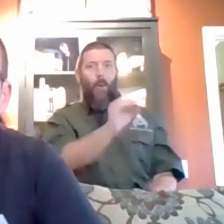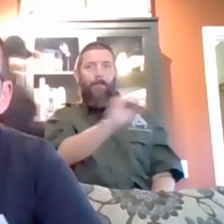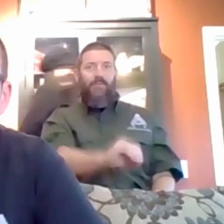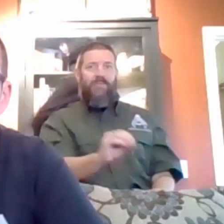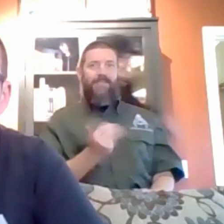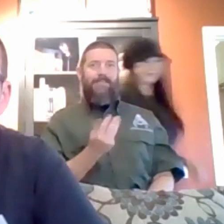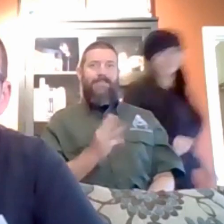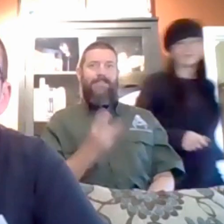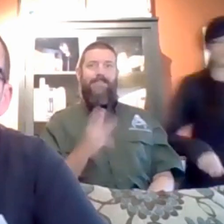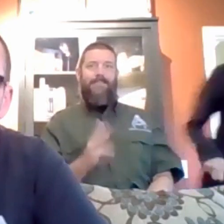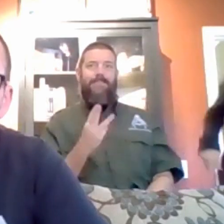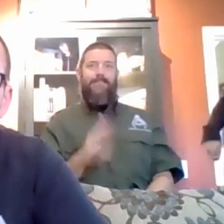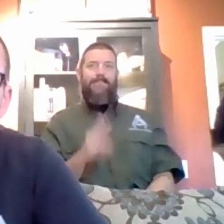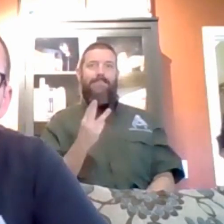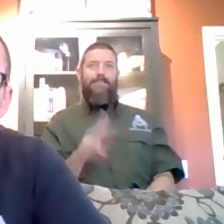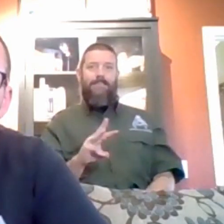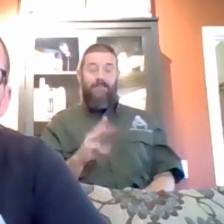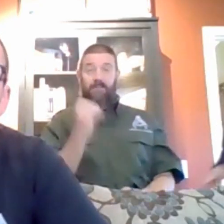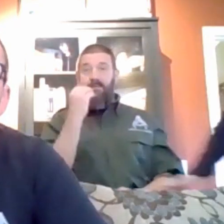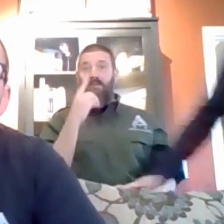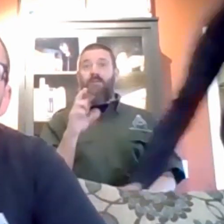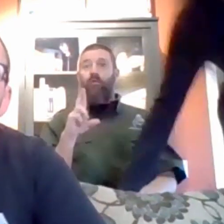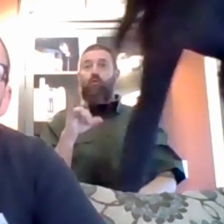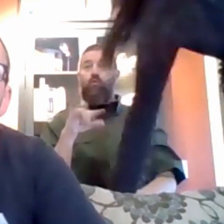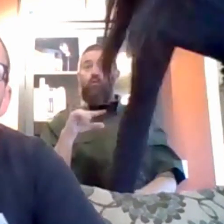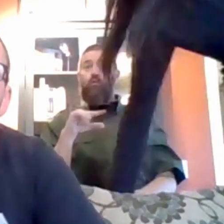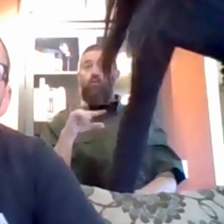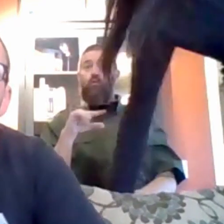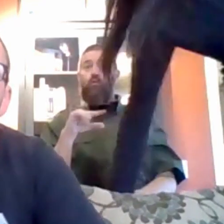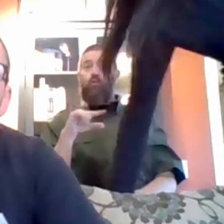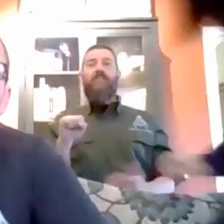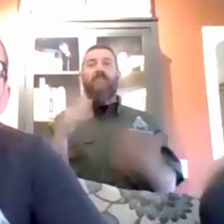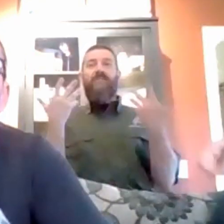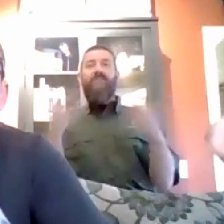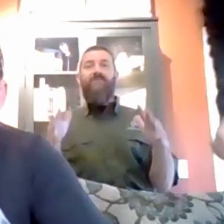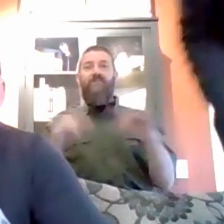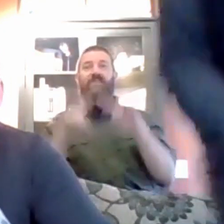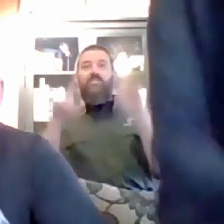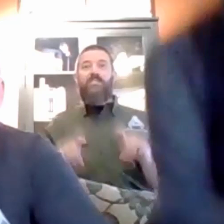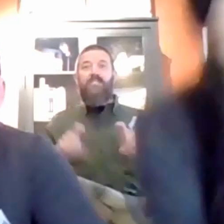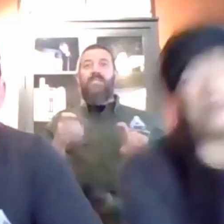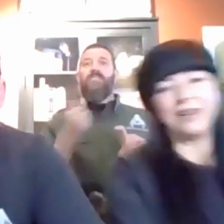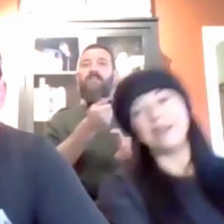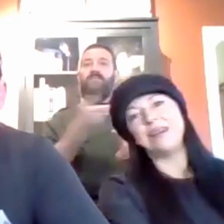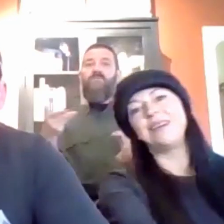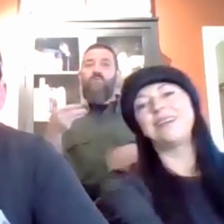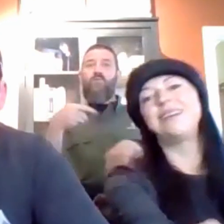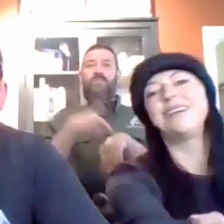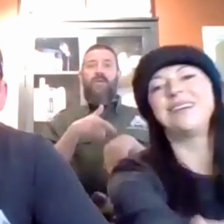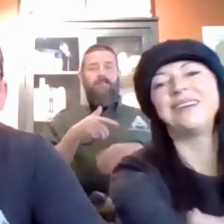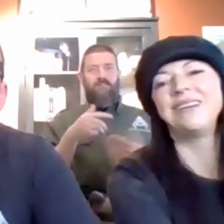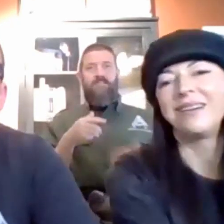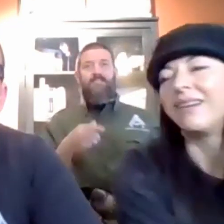too. We did Riggs a couple of times, and both times it came back with